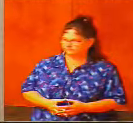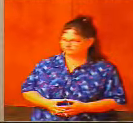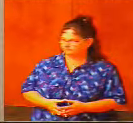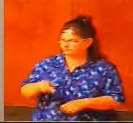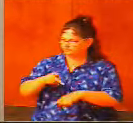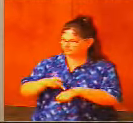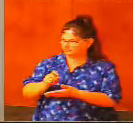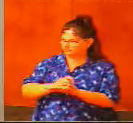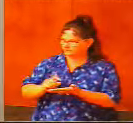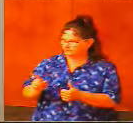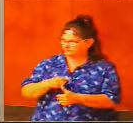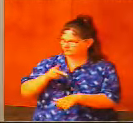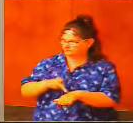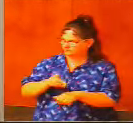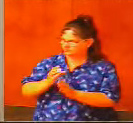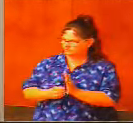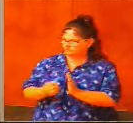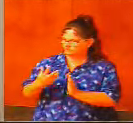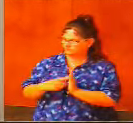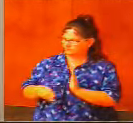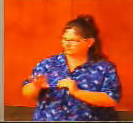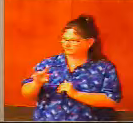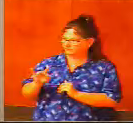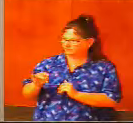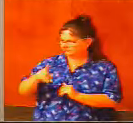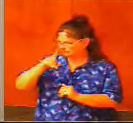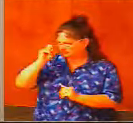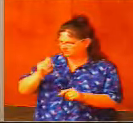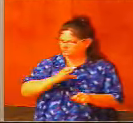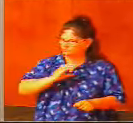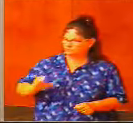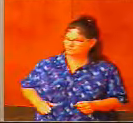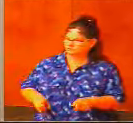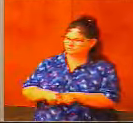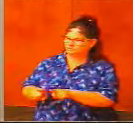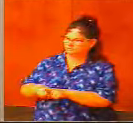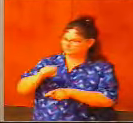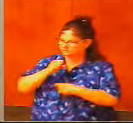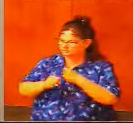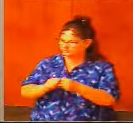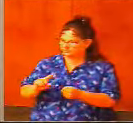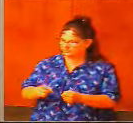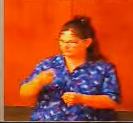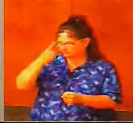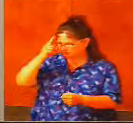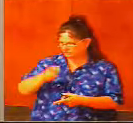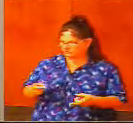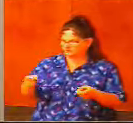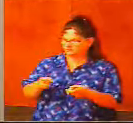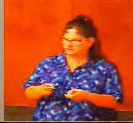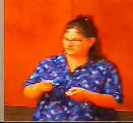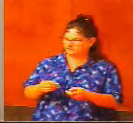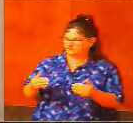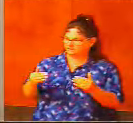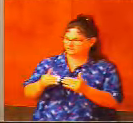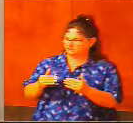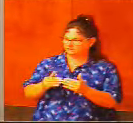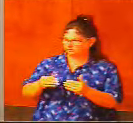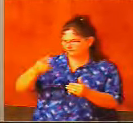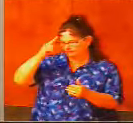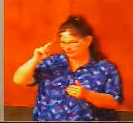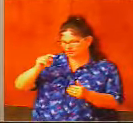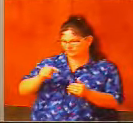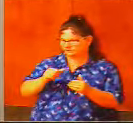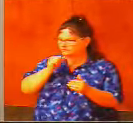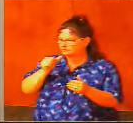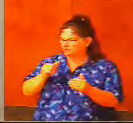Peter writes in 1 Peter 3 and verse 18, "For Christ also suffered once for sins, the just for the